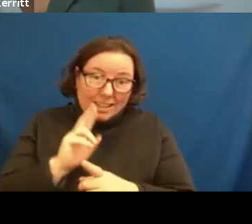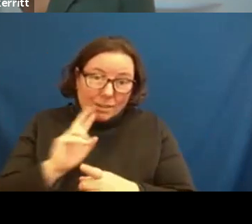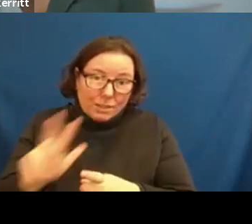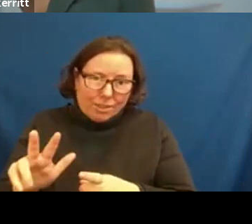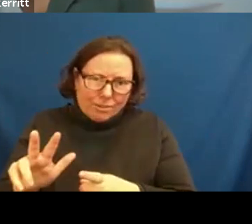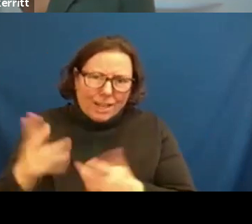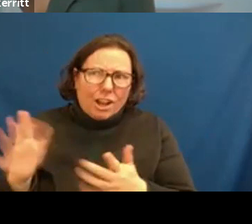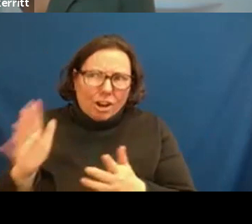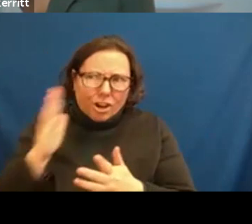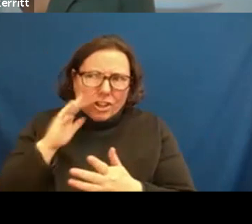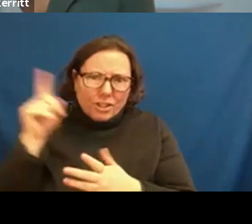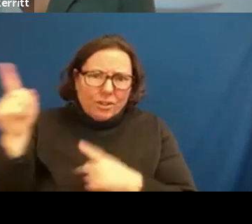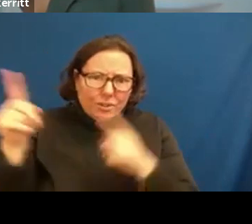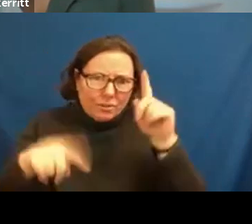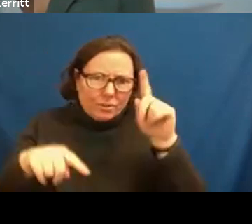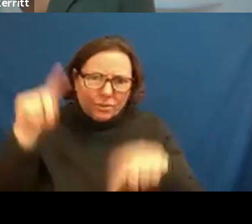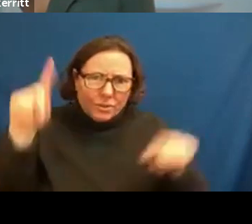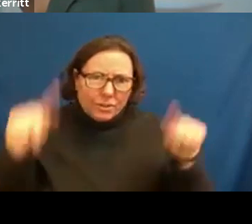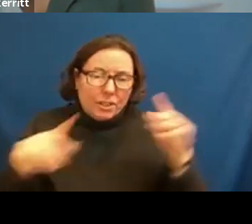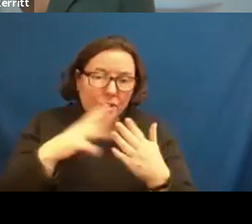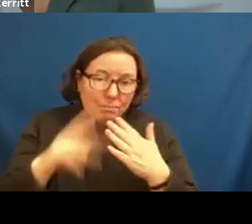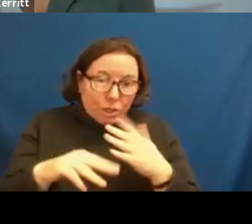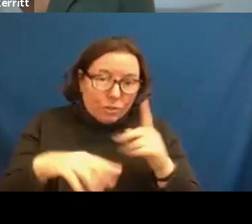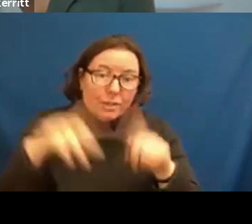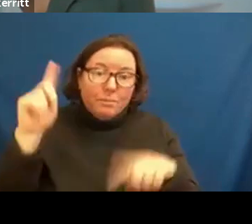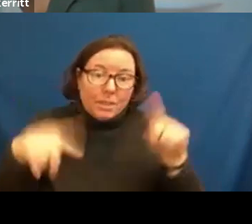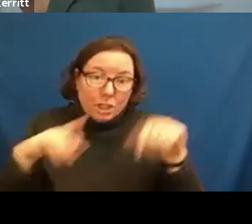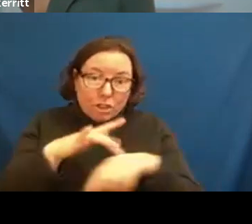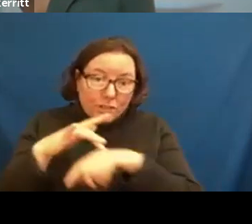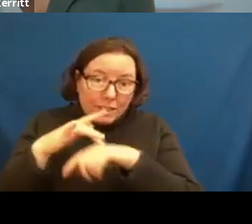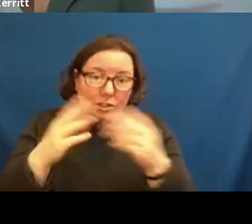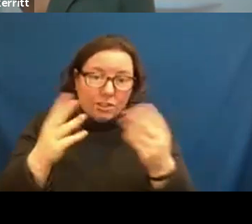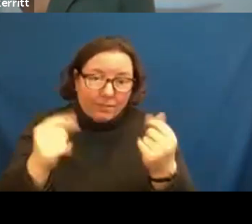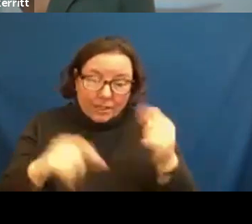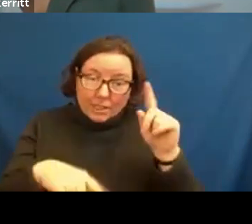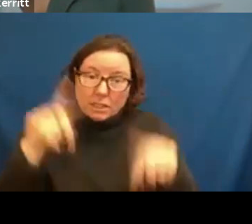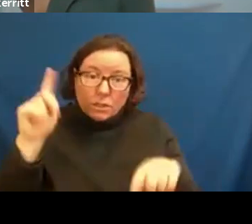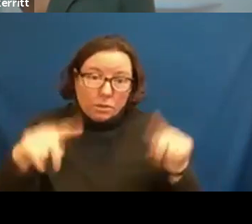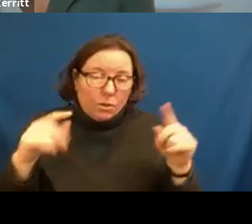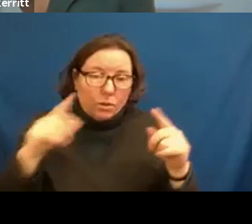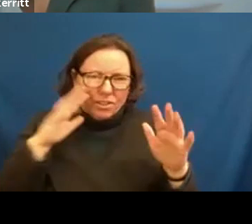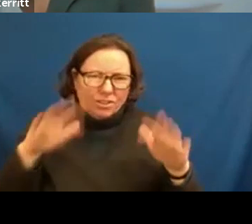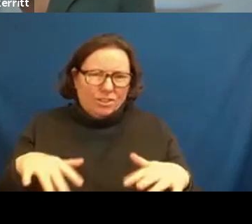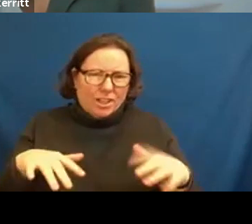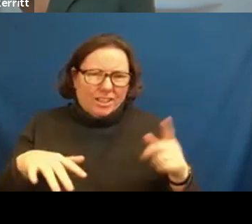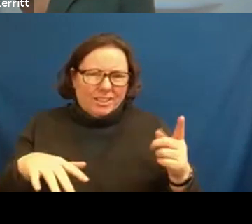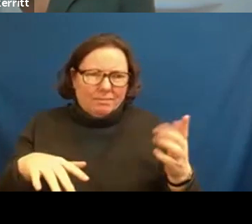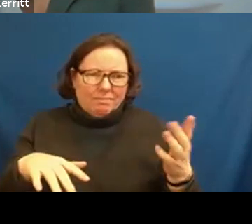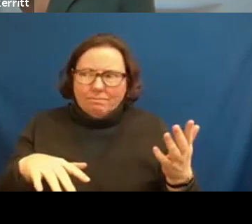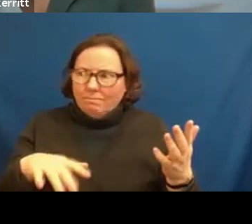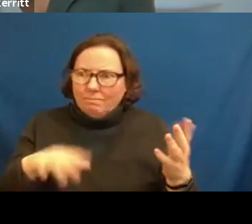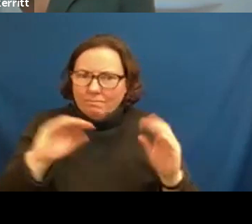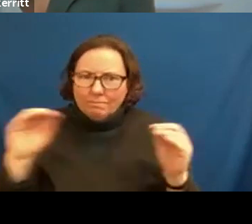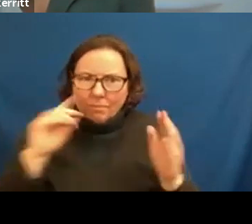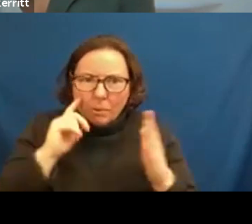already knew that the disparities in programming, facilities, and resources at schools were stark, so it was shocking to me that there was not some